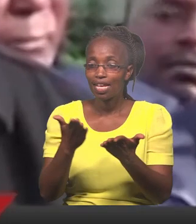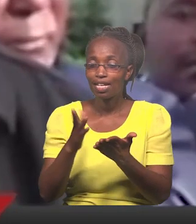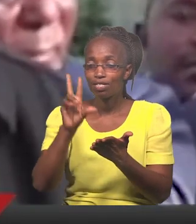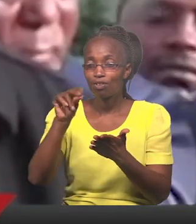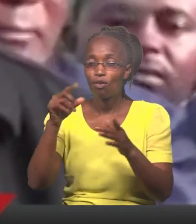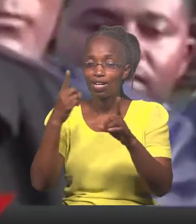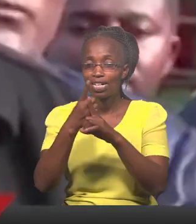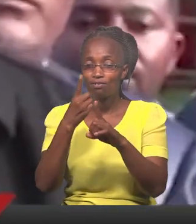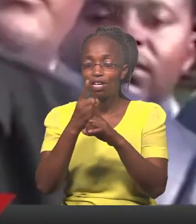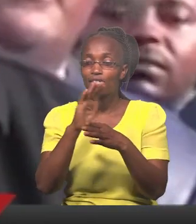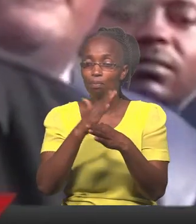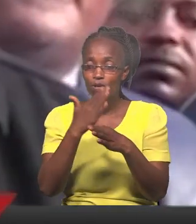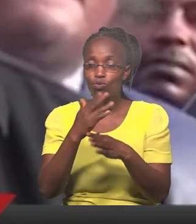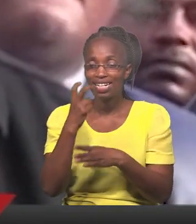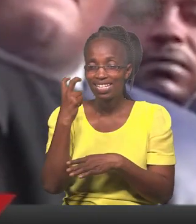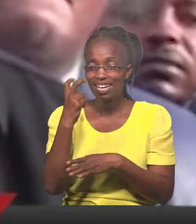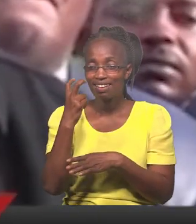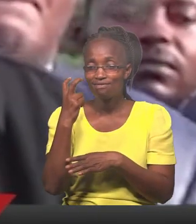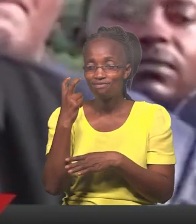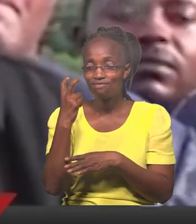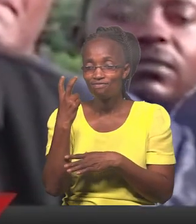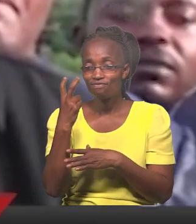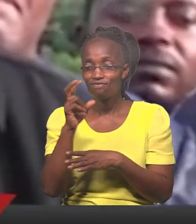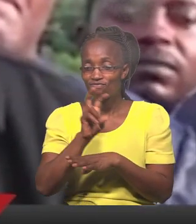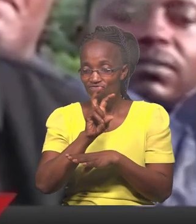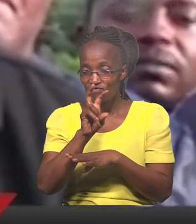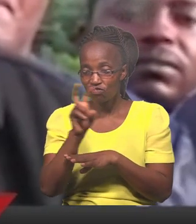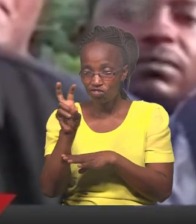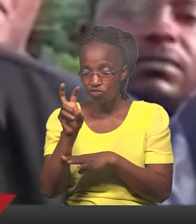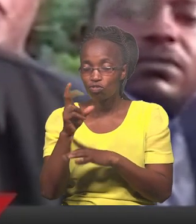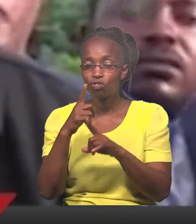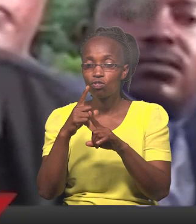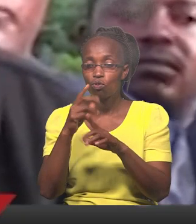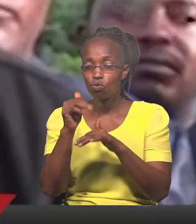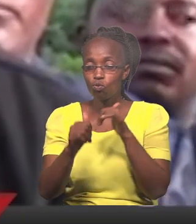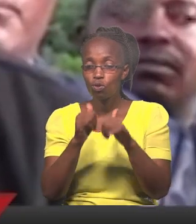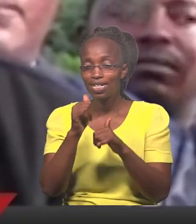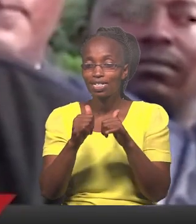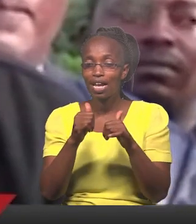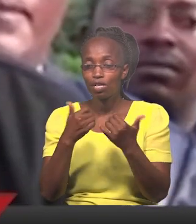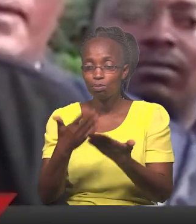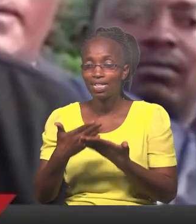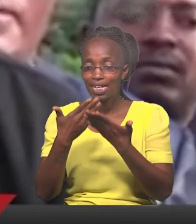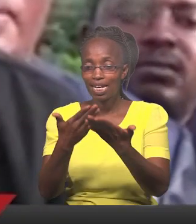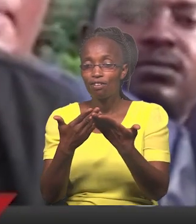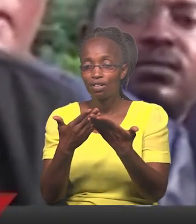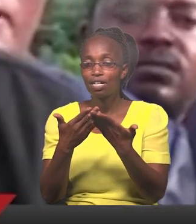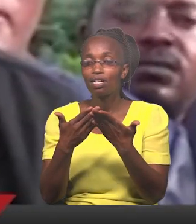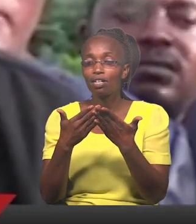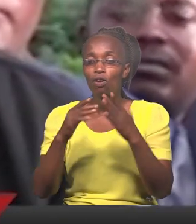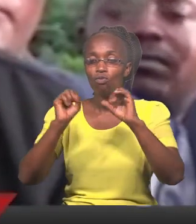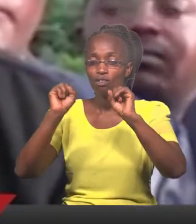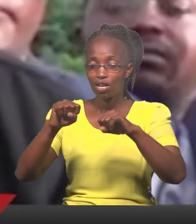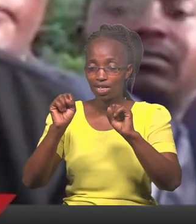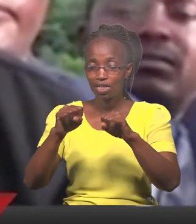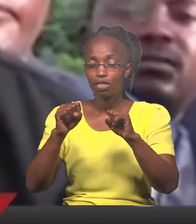between what the views they have been giving and that general guidance so we are aligned